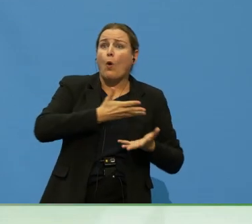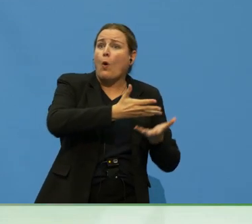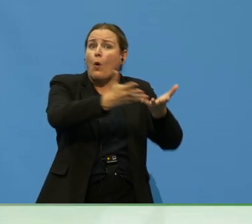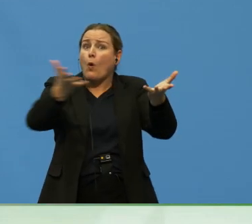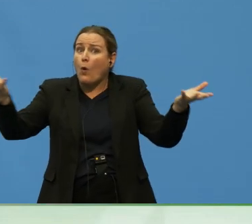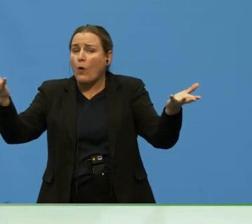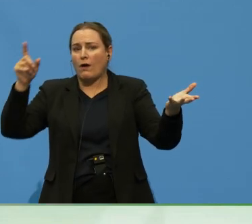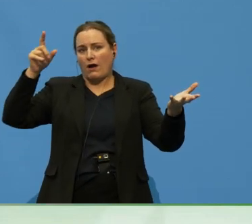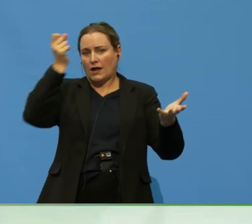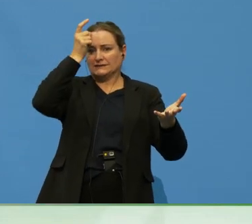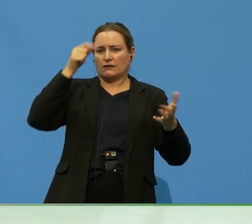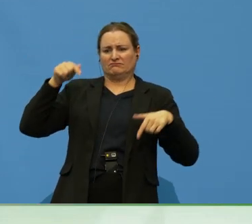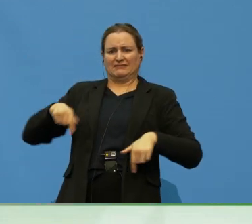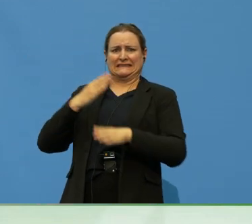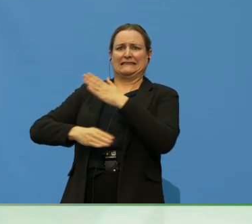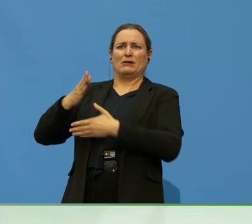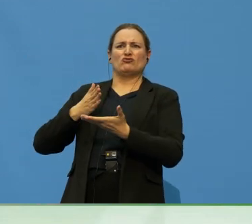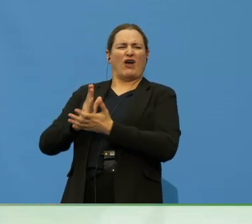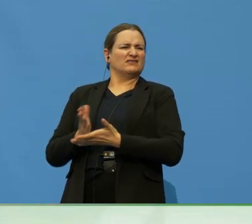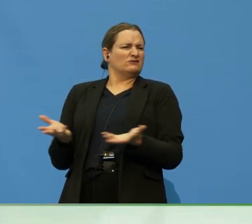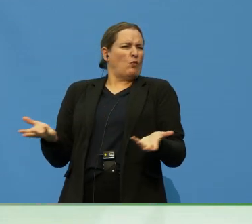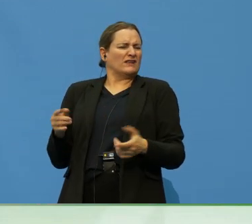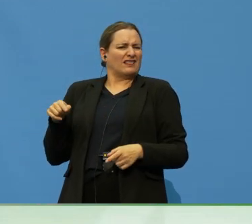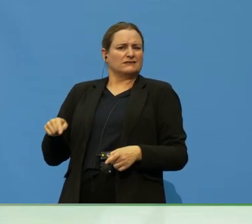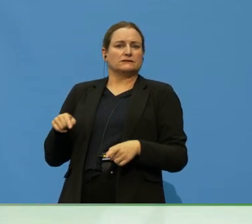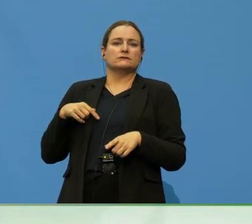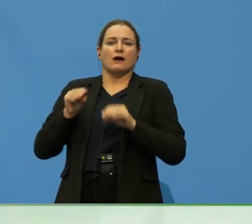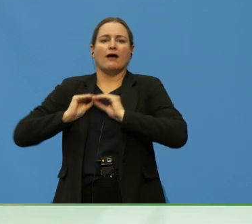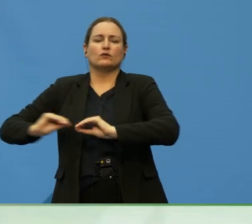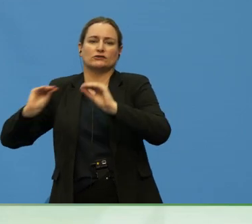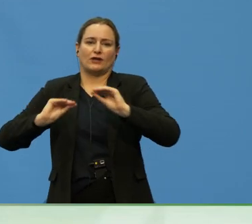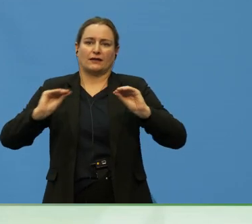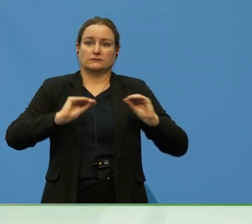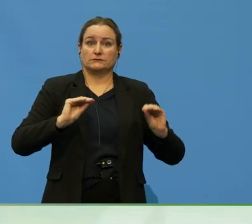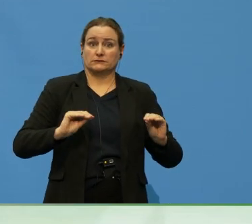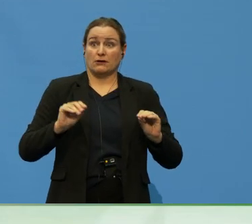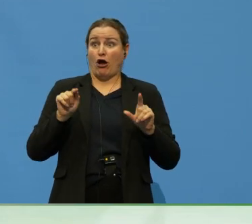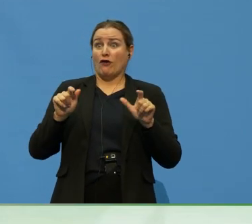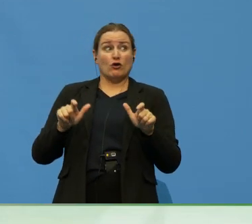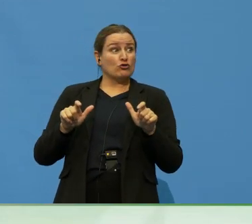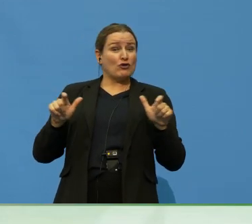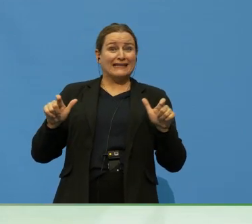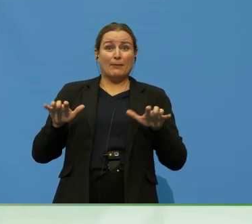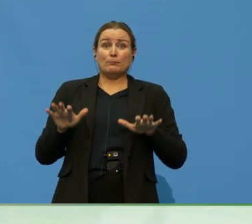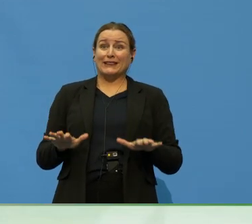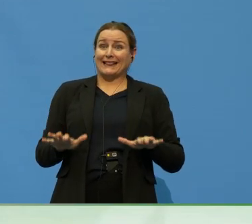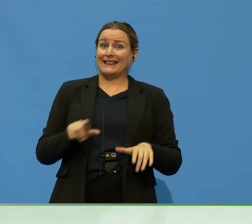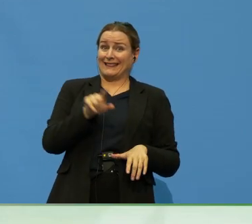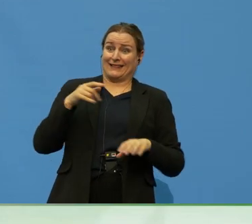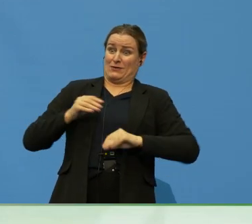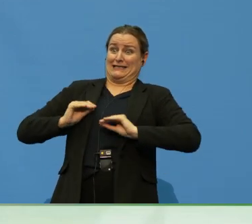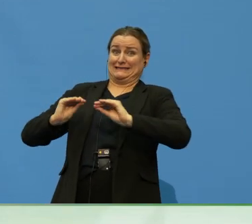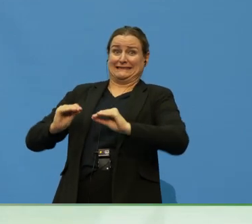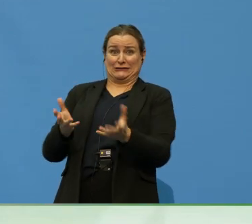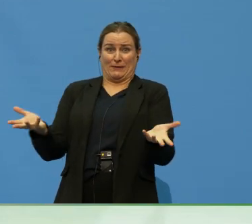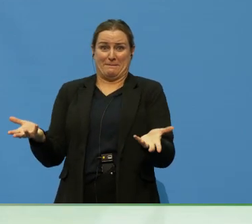so we had a Disability Rights Commission that saw his role as educating the people of Great Britain about it, as well as bringing in